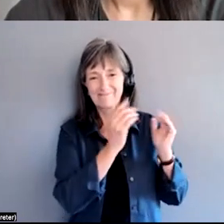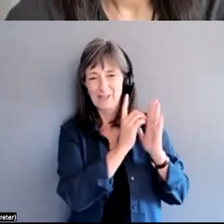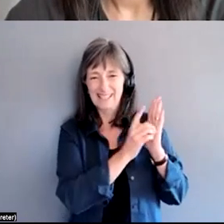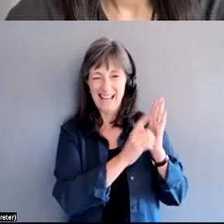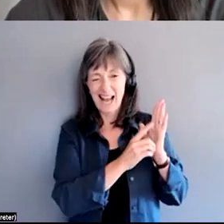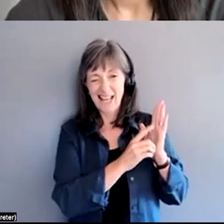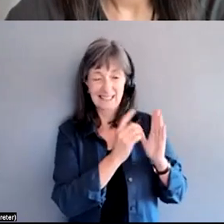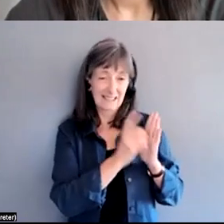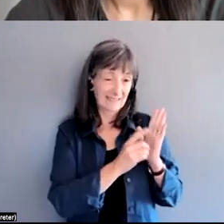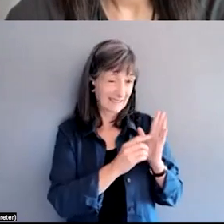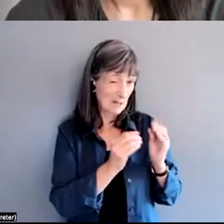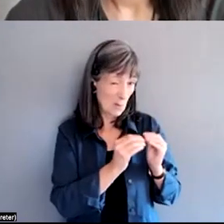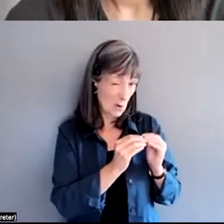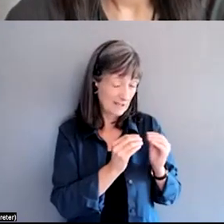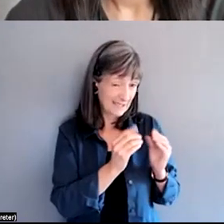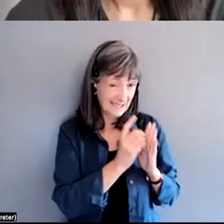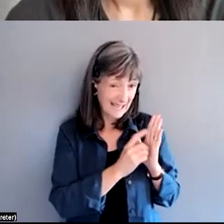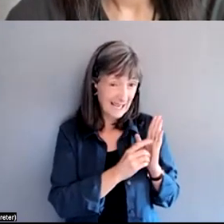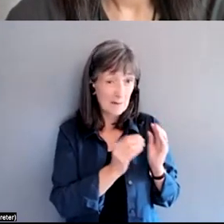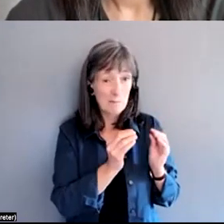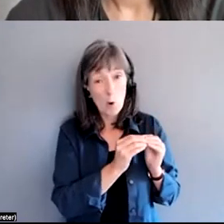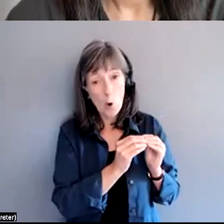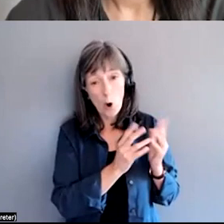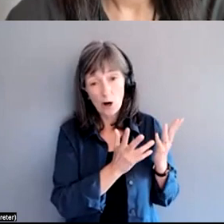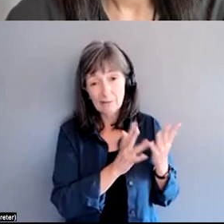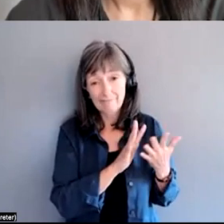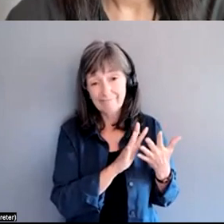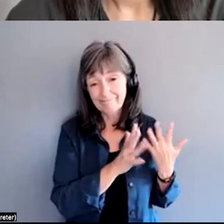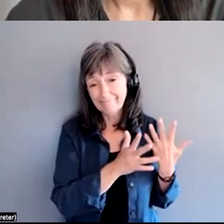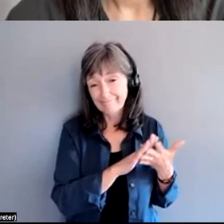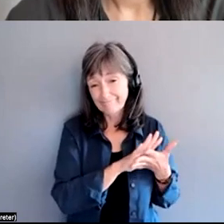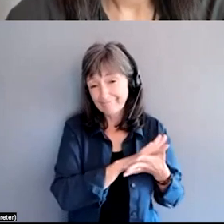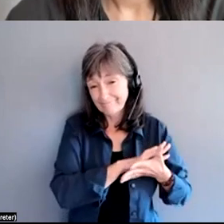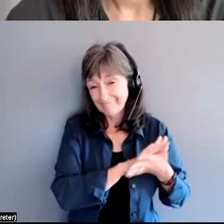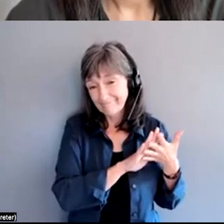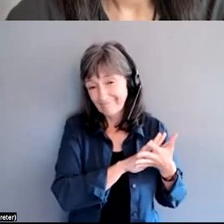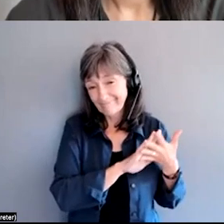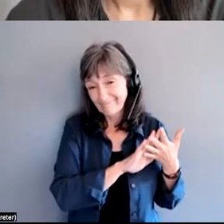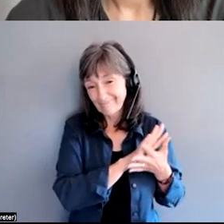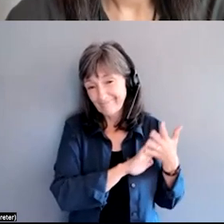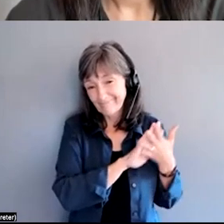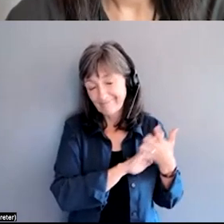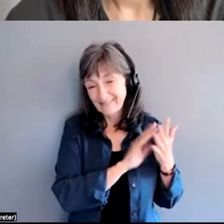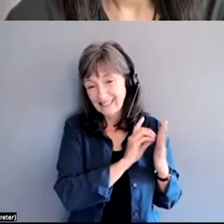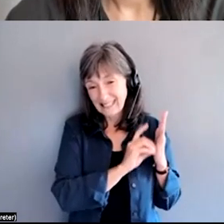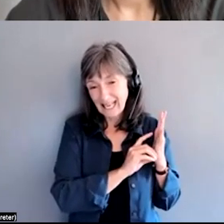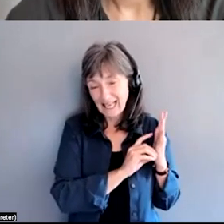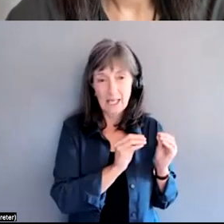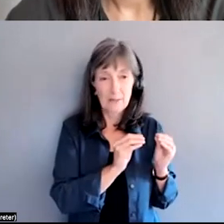Like they take a more subtle approach, I would say, generally to design. They seem to be